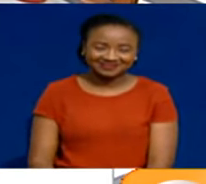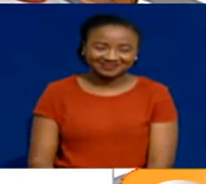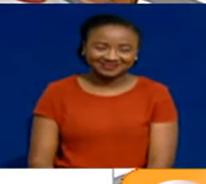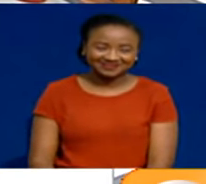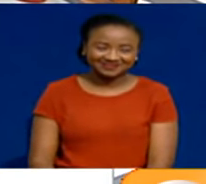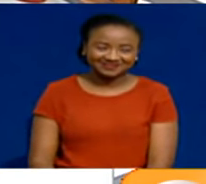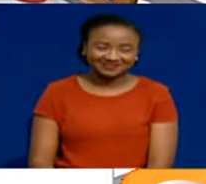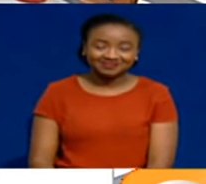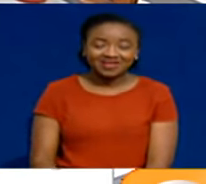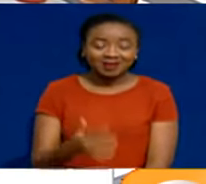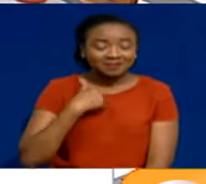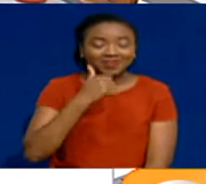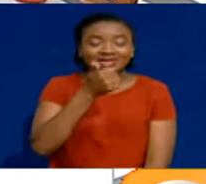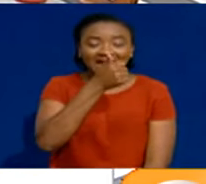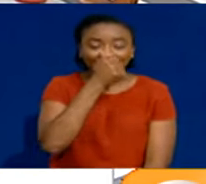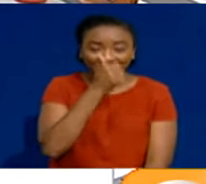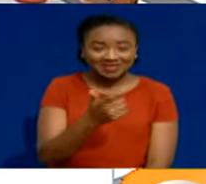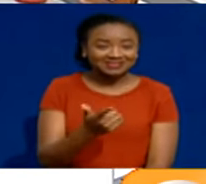Ooh. I wish